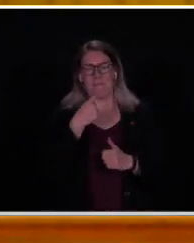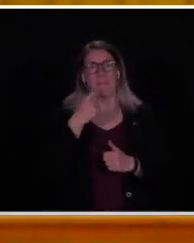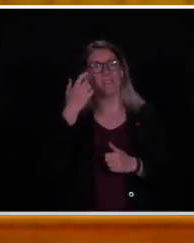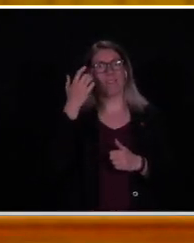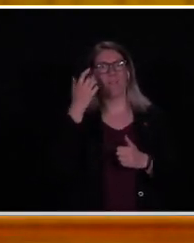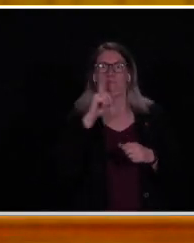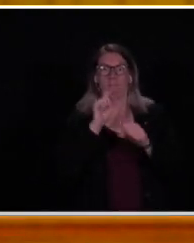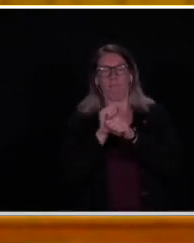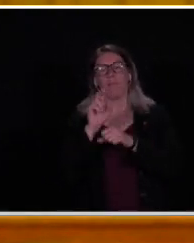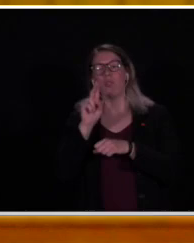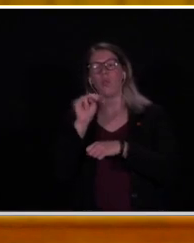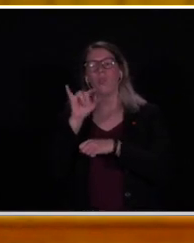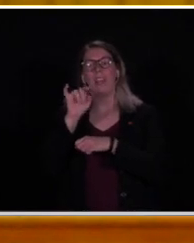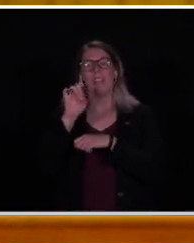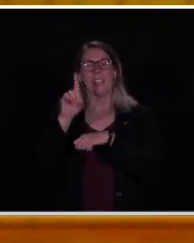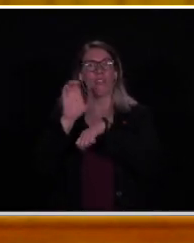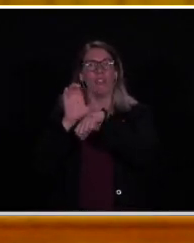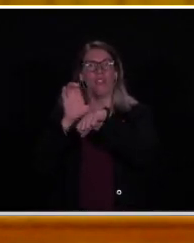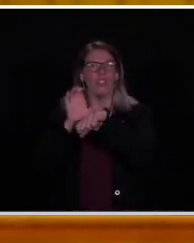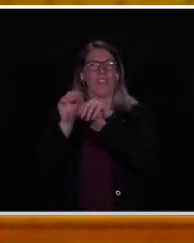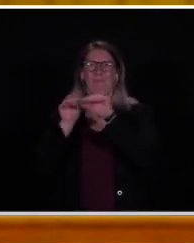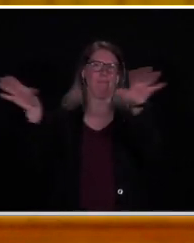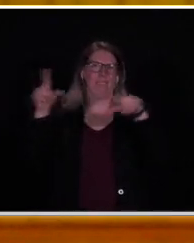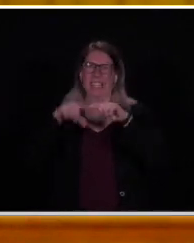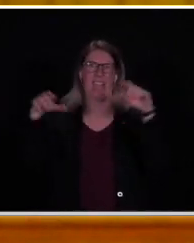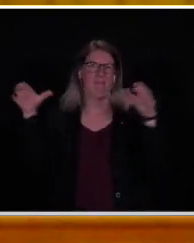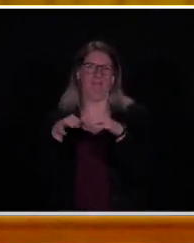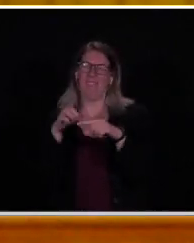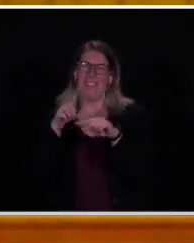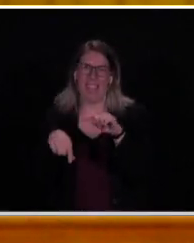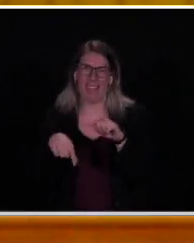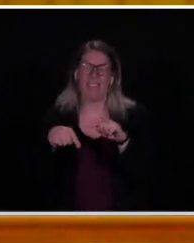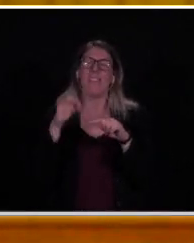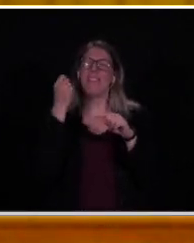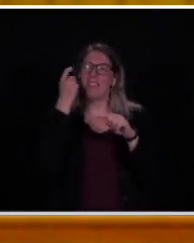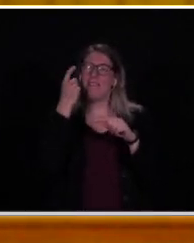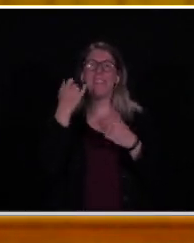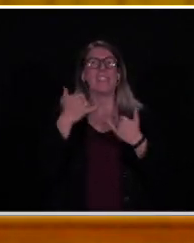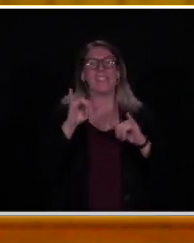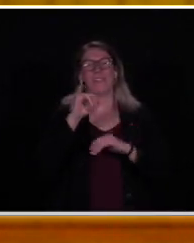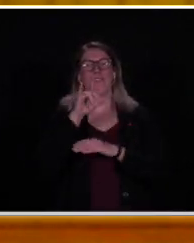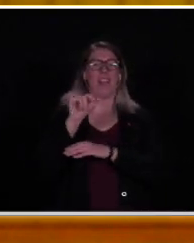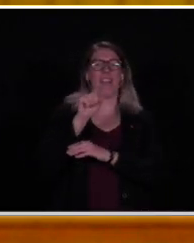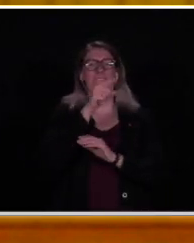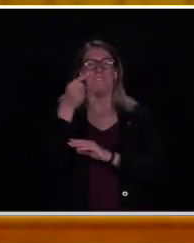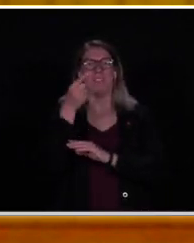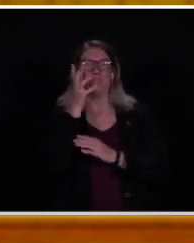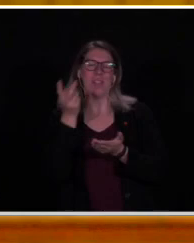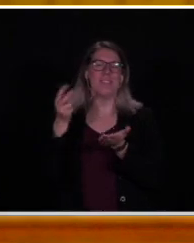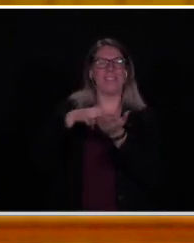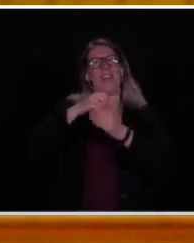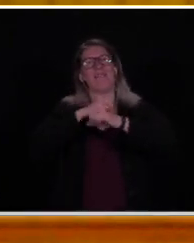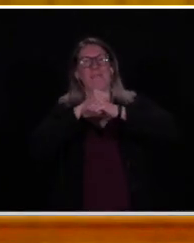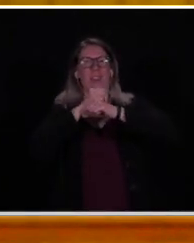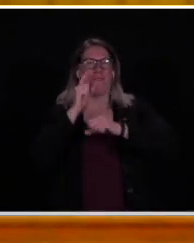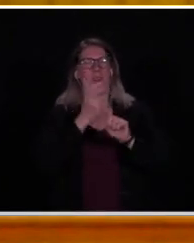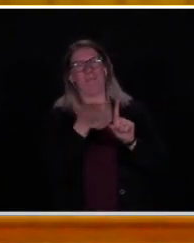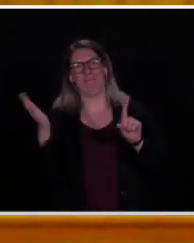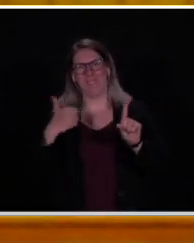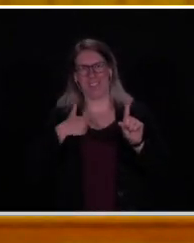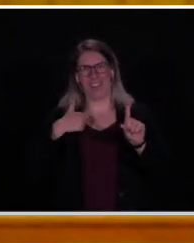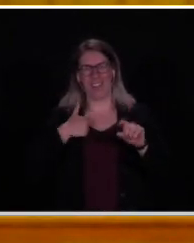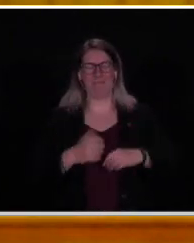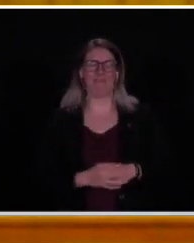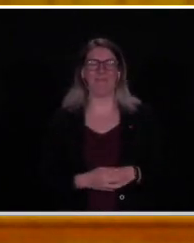Churches are not meeting in person. But we'll all be standing on guard for Canada on July 1st. The church has